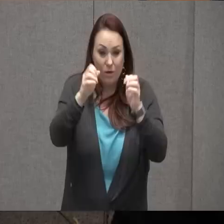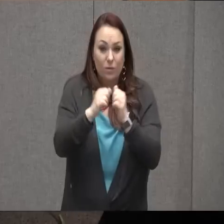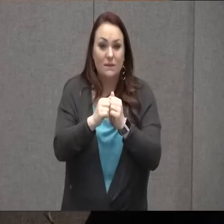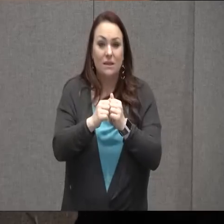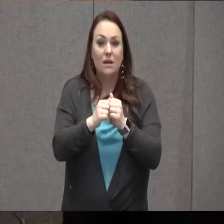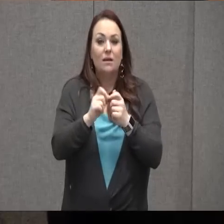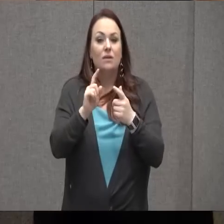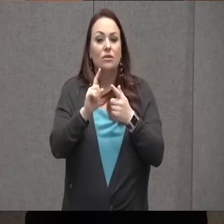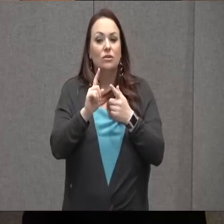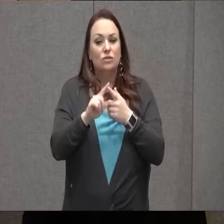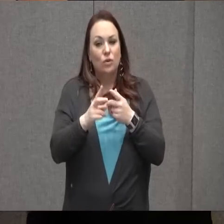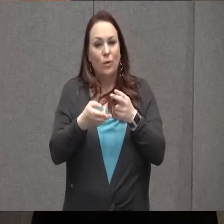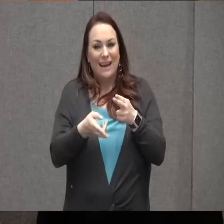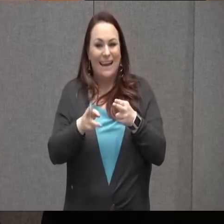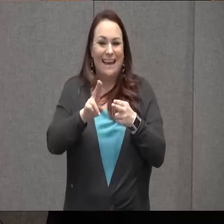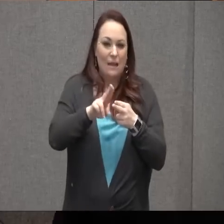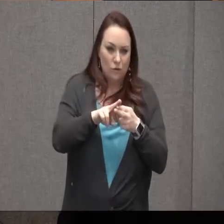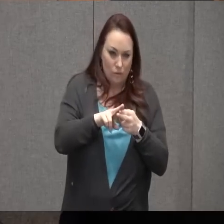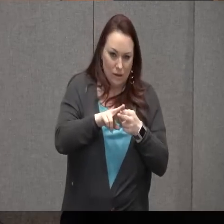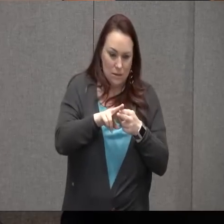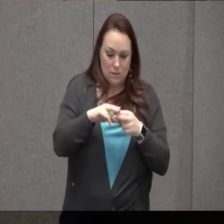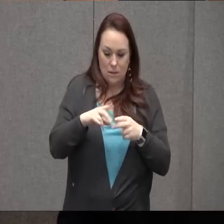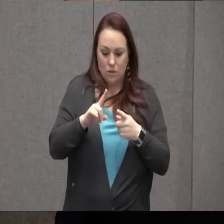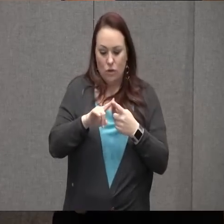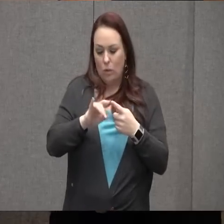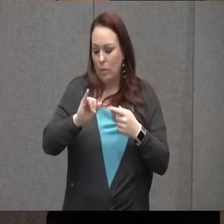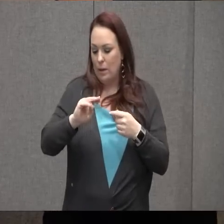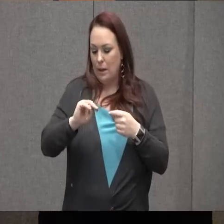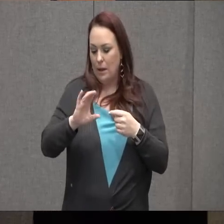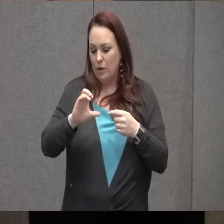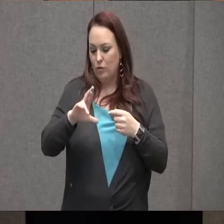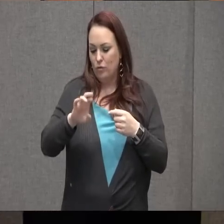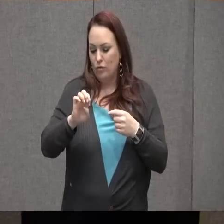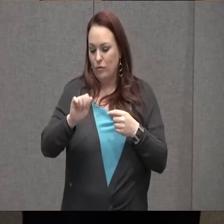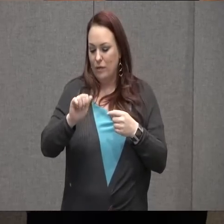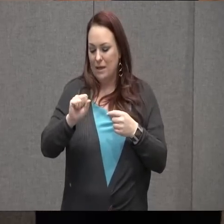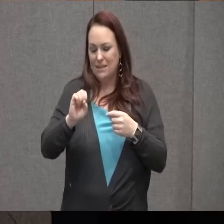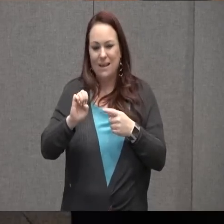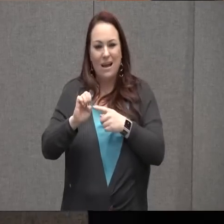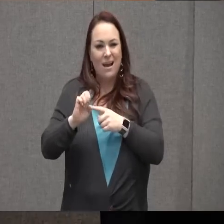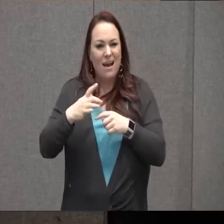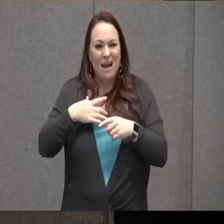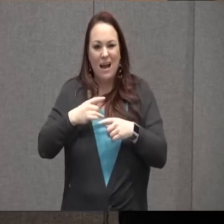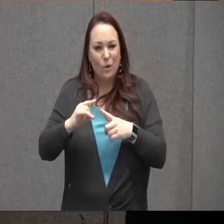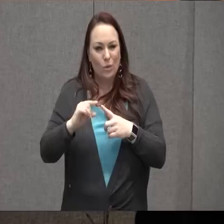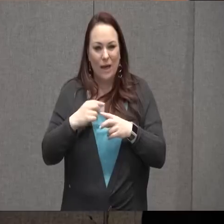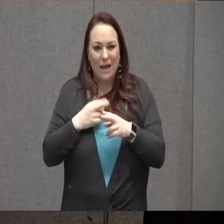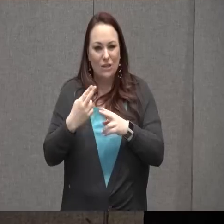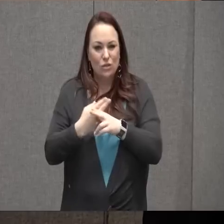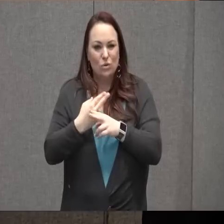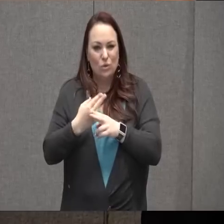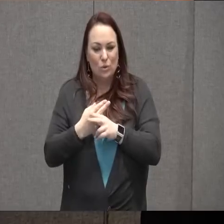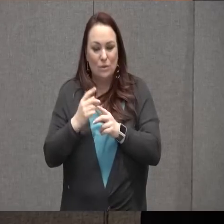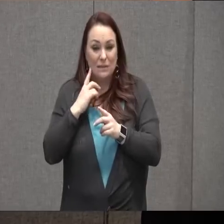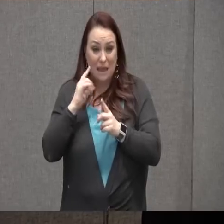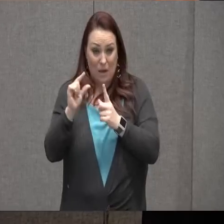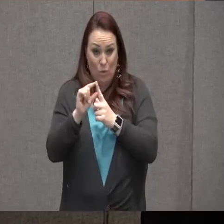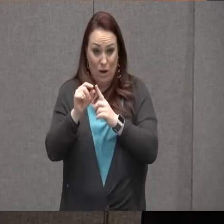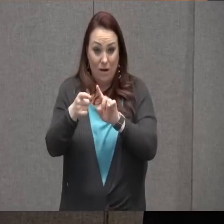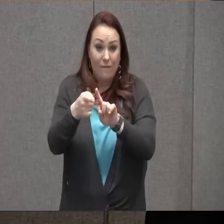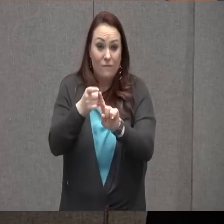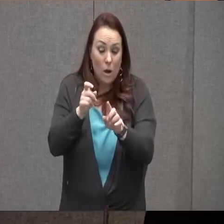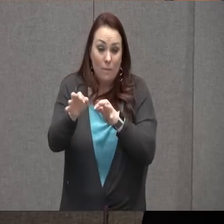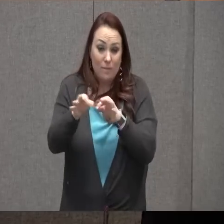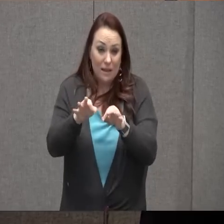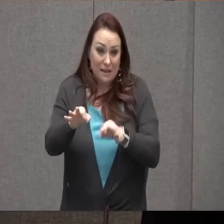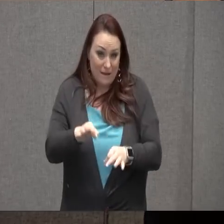I don't usually like to use a word from the definition as a synonym, but I don't know that I can really think of another one.